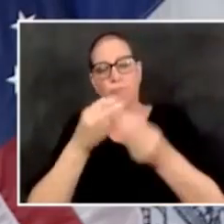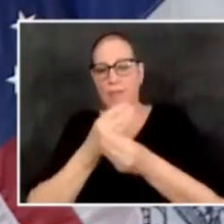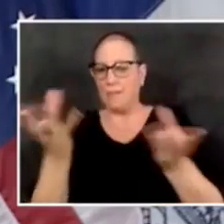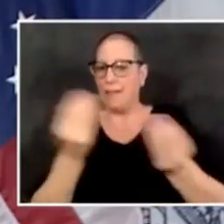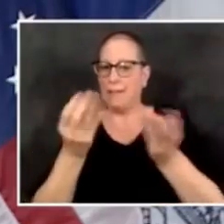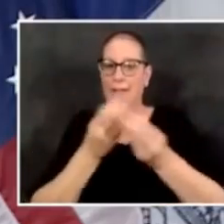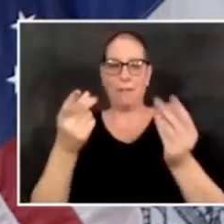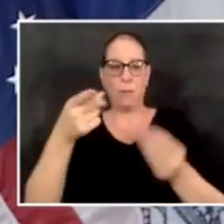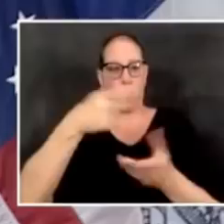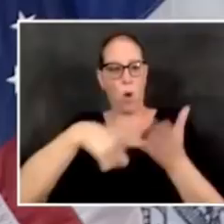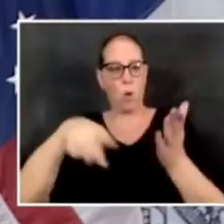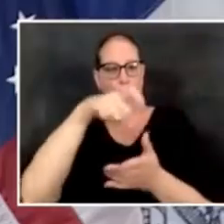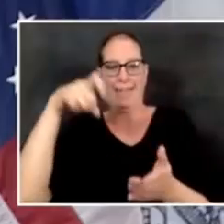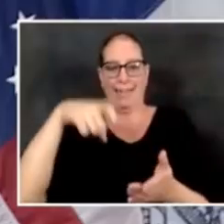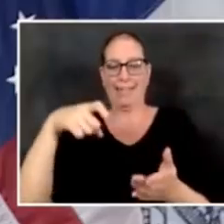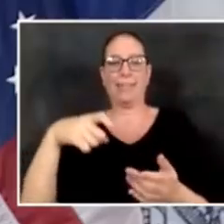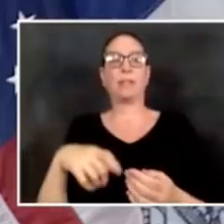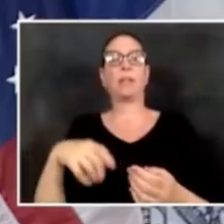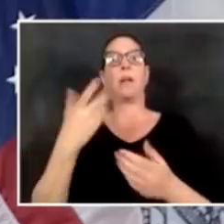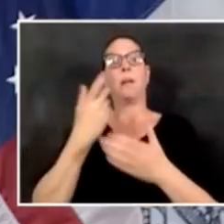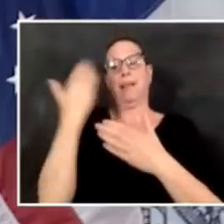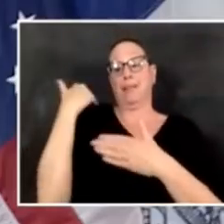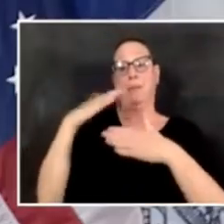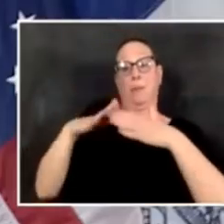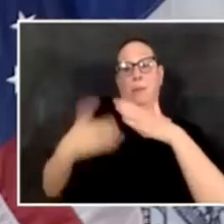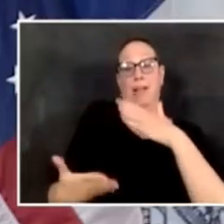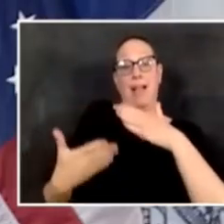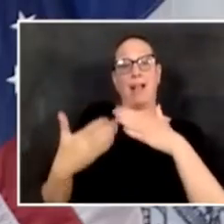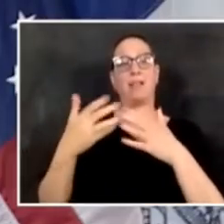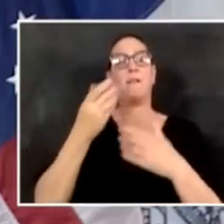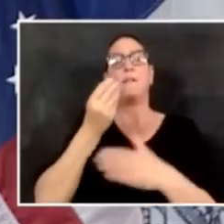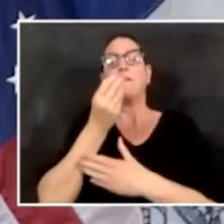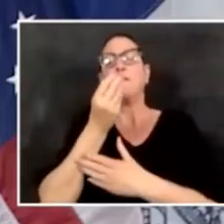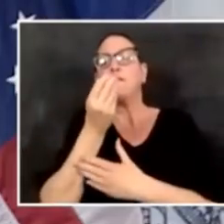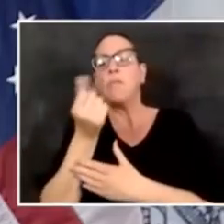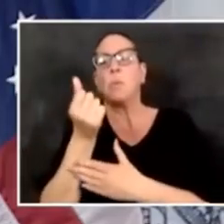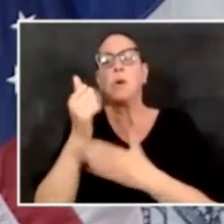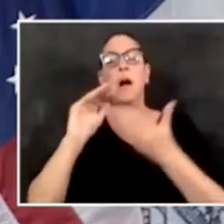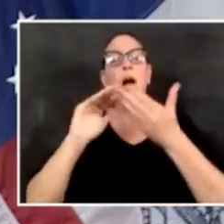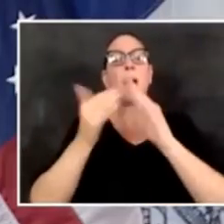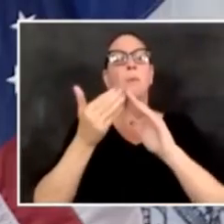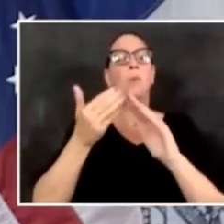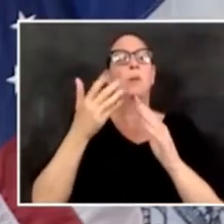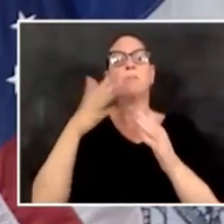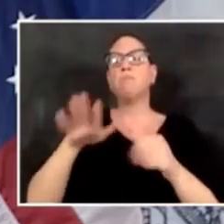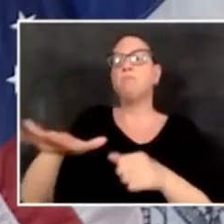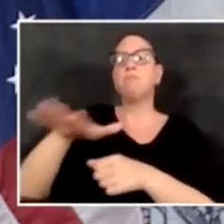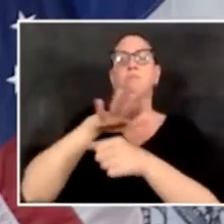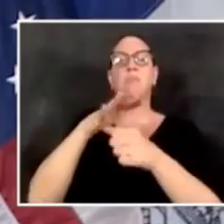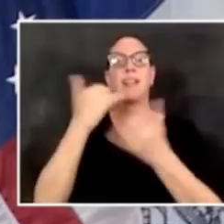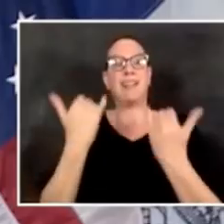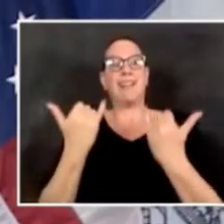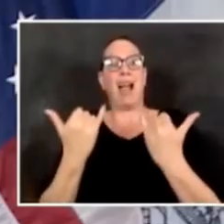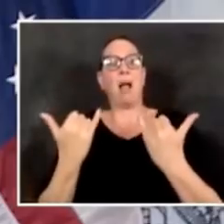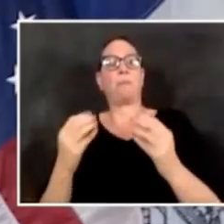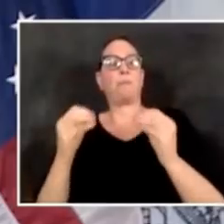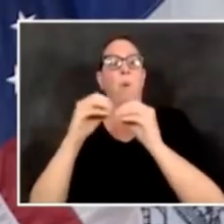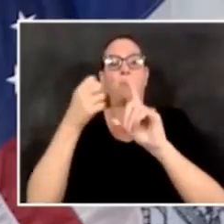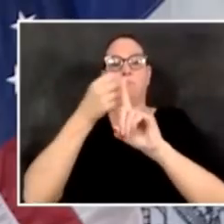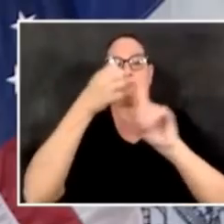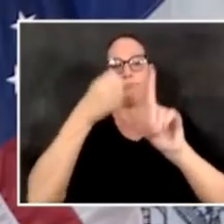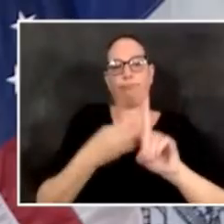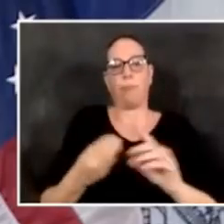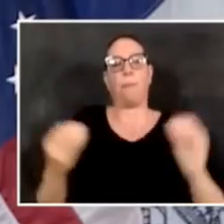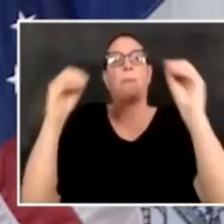to be expanding to many, many more locations, as I indicated on that list. So any part of the city that so